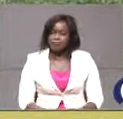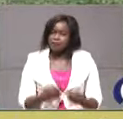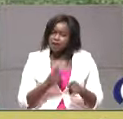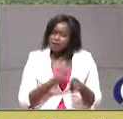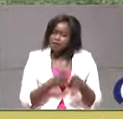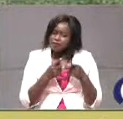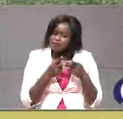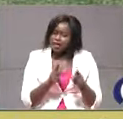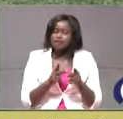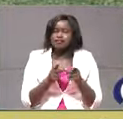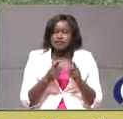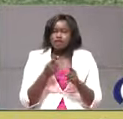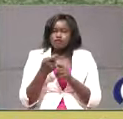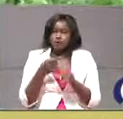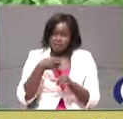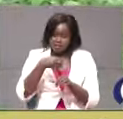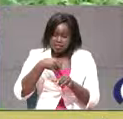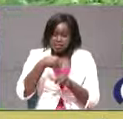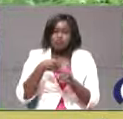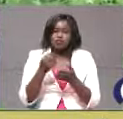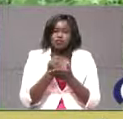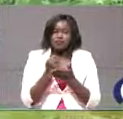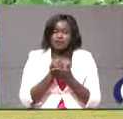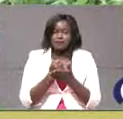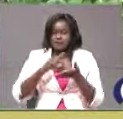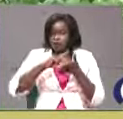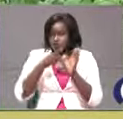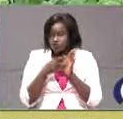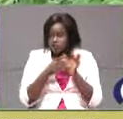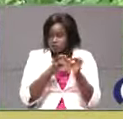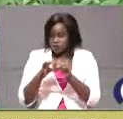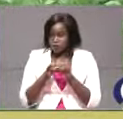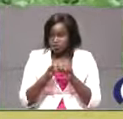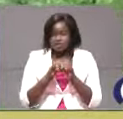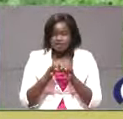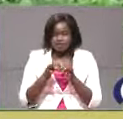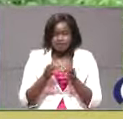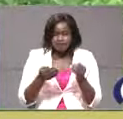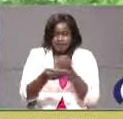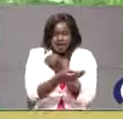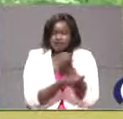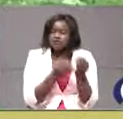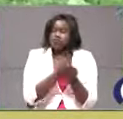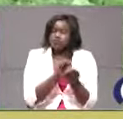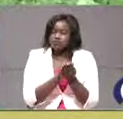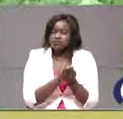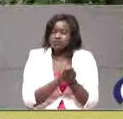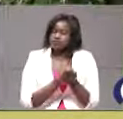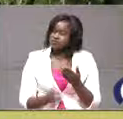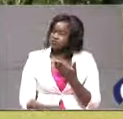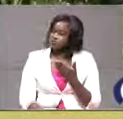you need with internal saving. The project coordinator, post handling in Sasakawa Global 2000, James